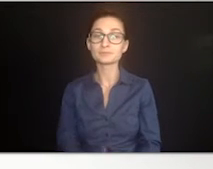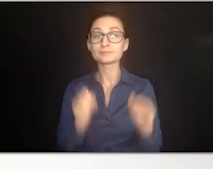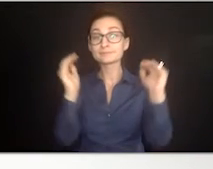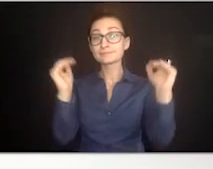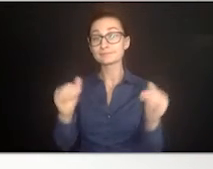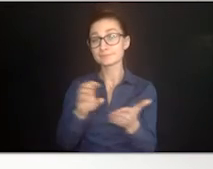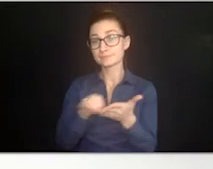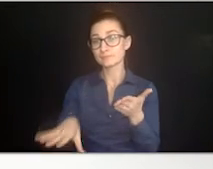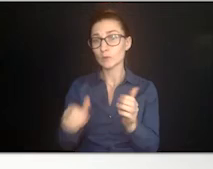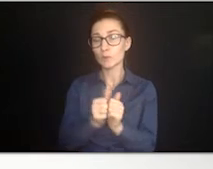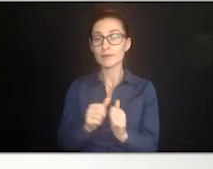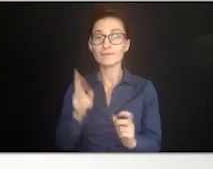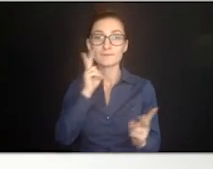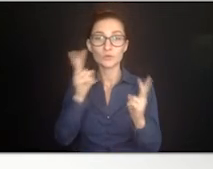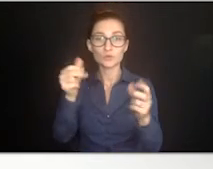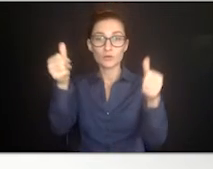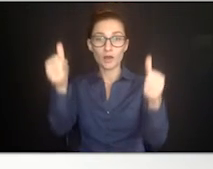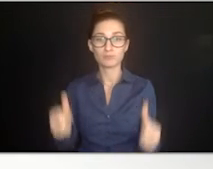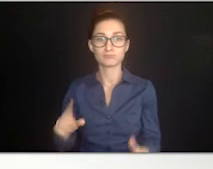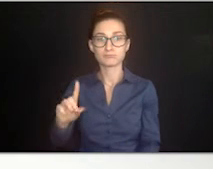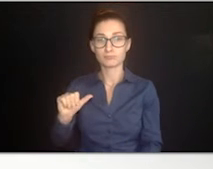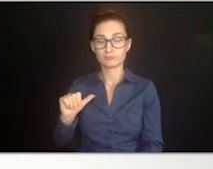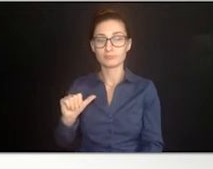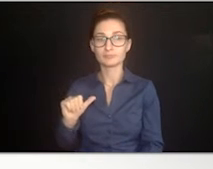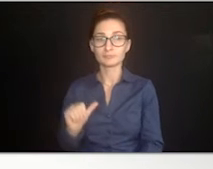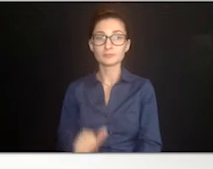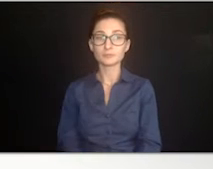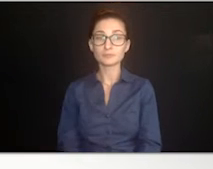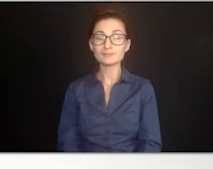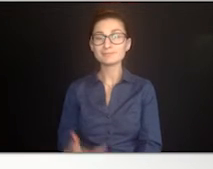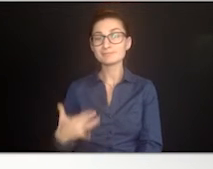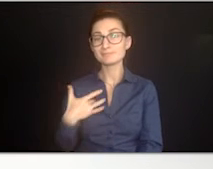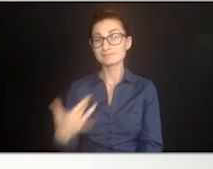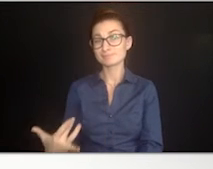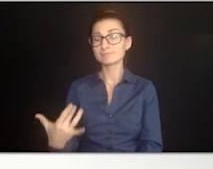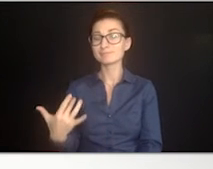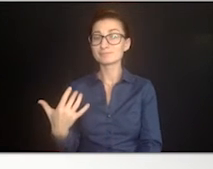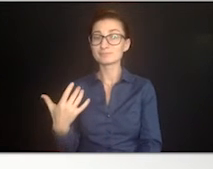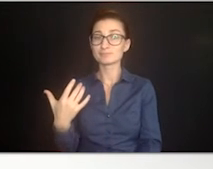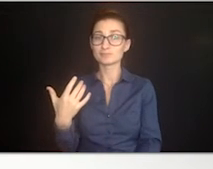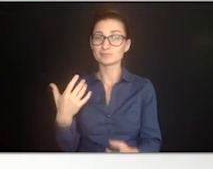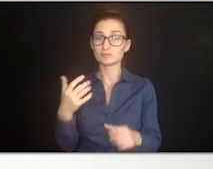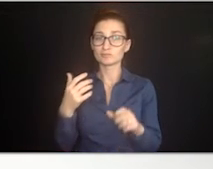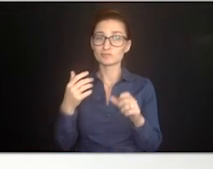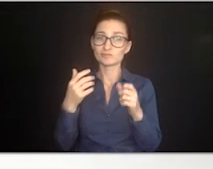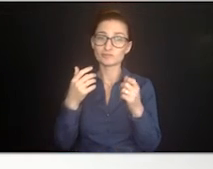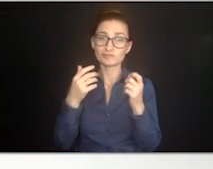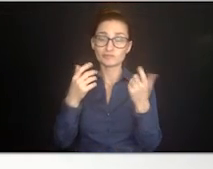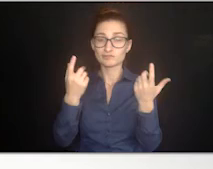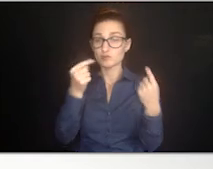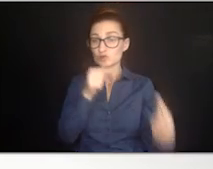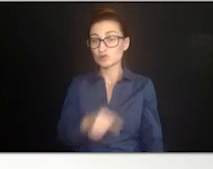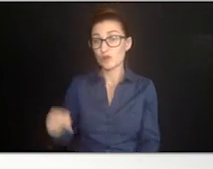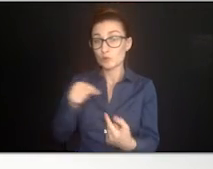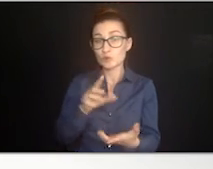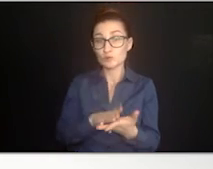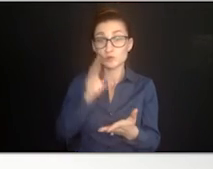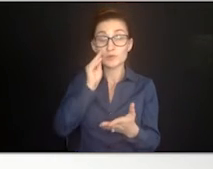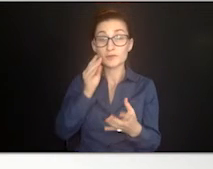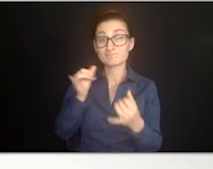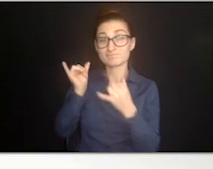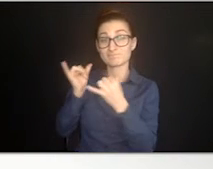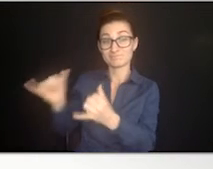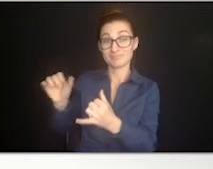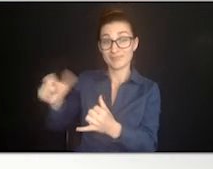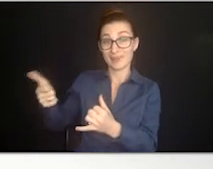visual disabilities, they have difficulty learning the same way as other children. It